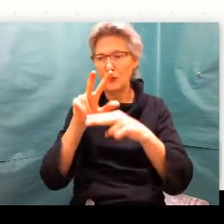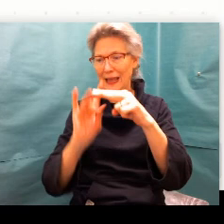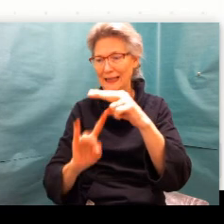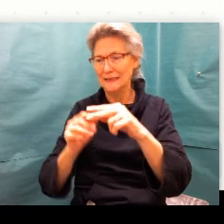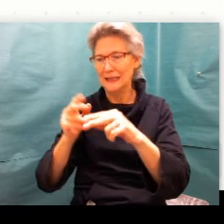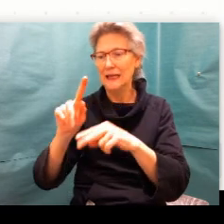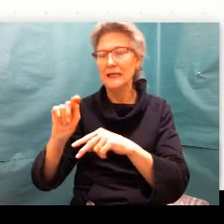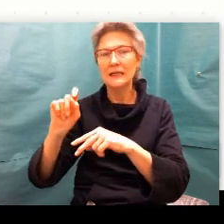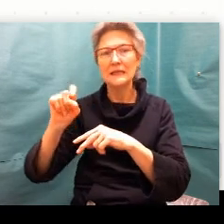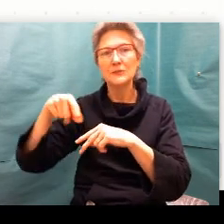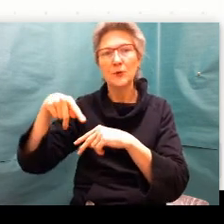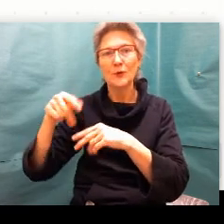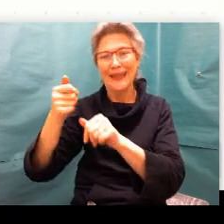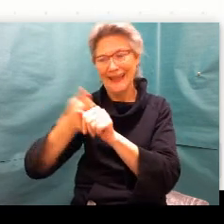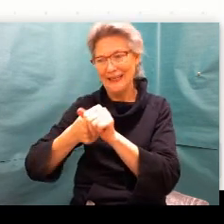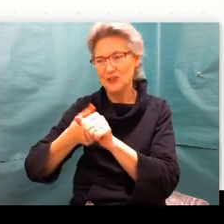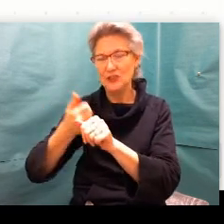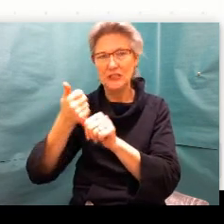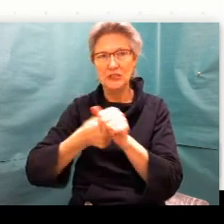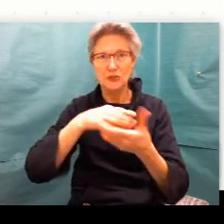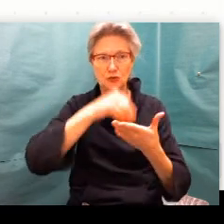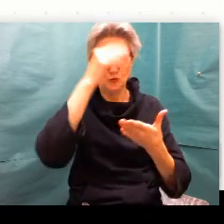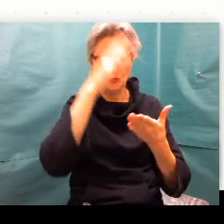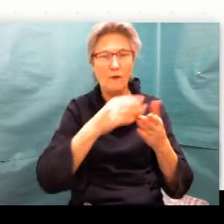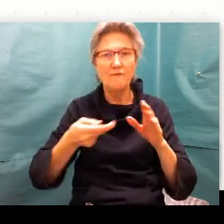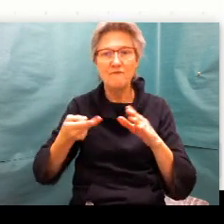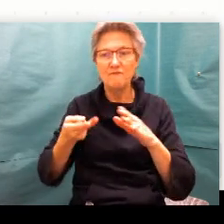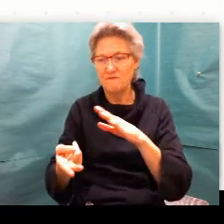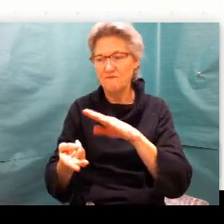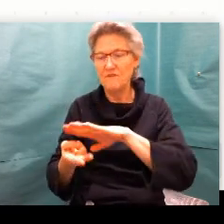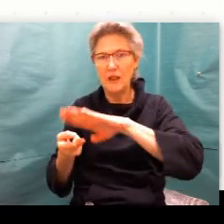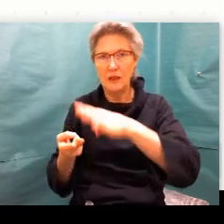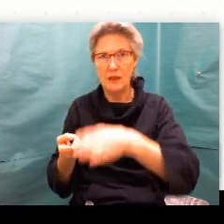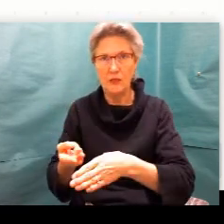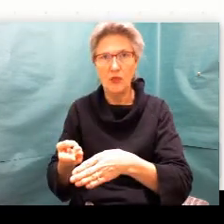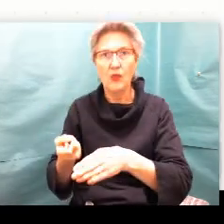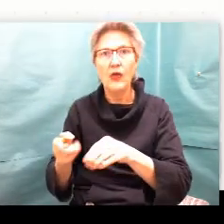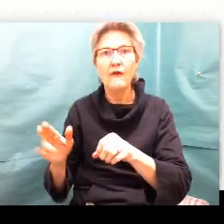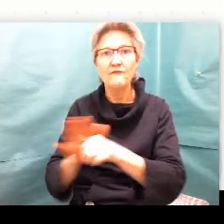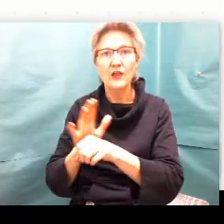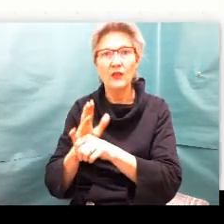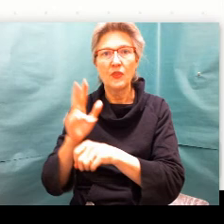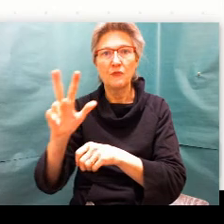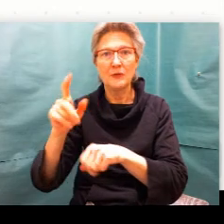each student would fill it 3 times. There's 4 students, that makes